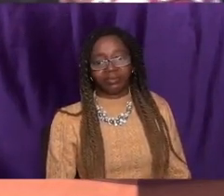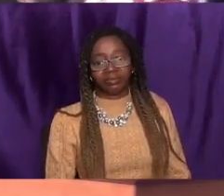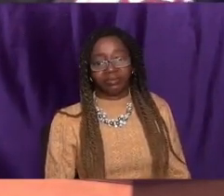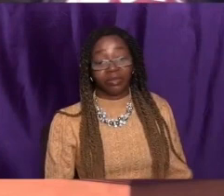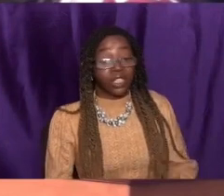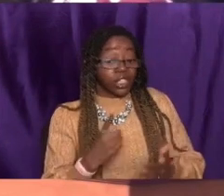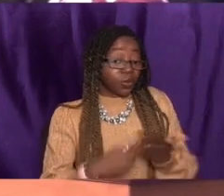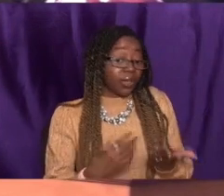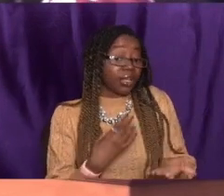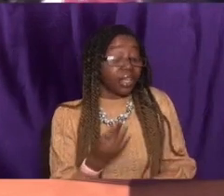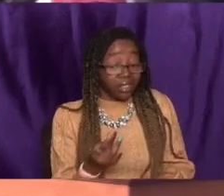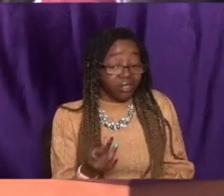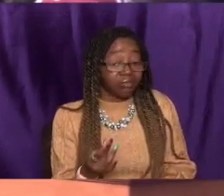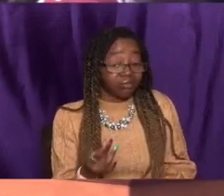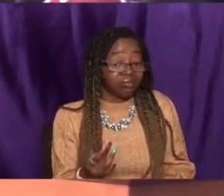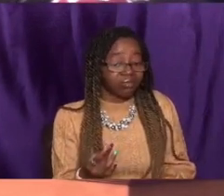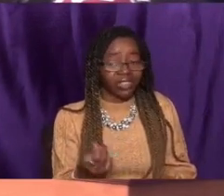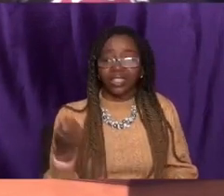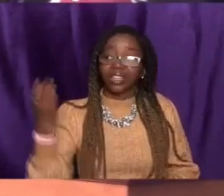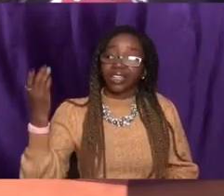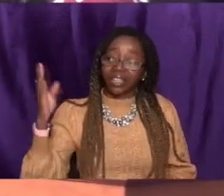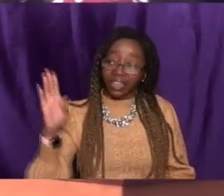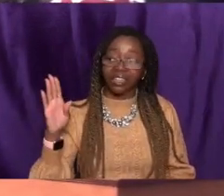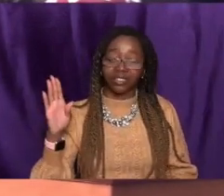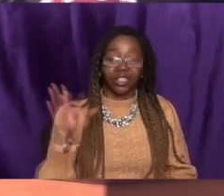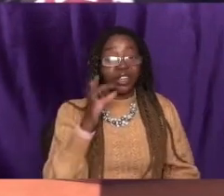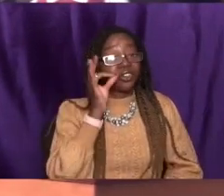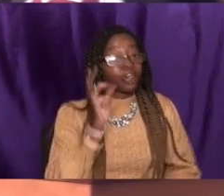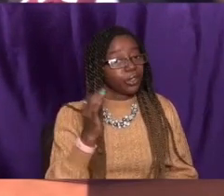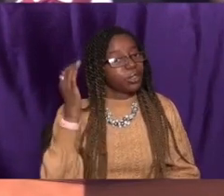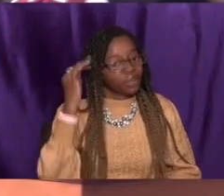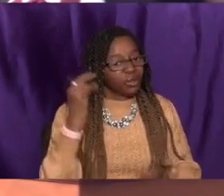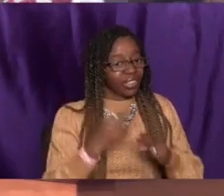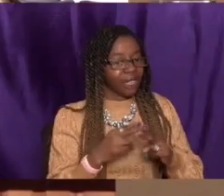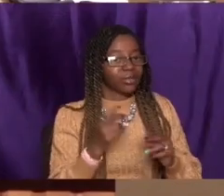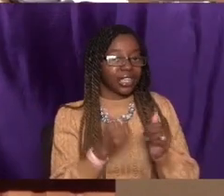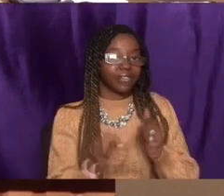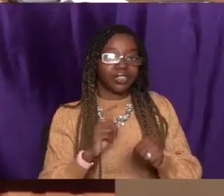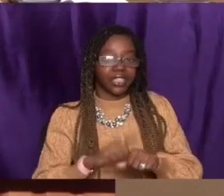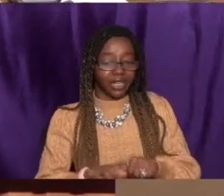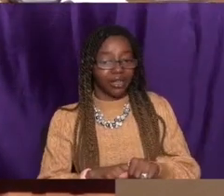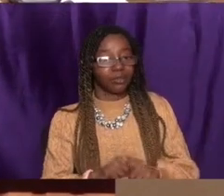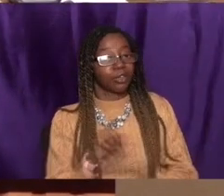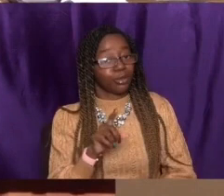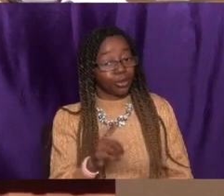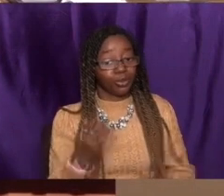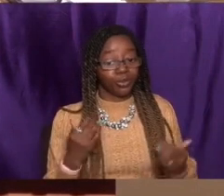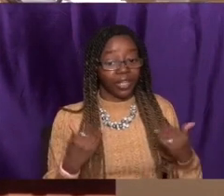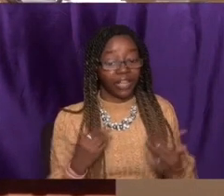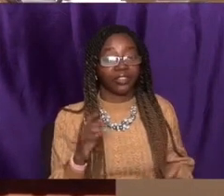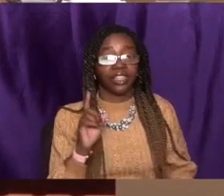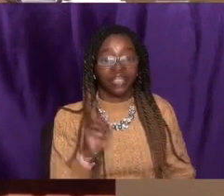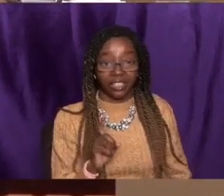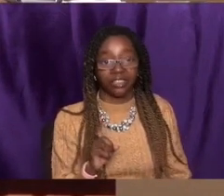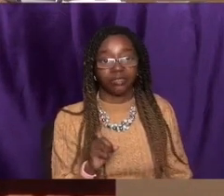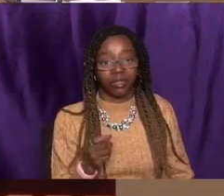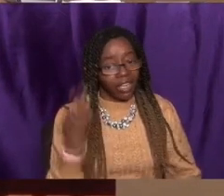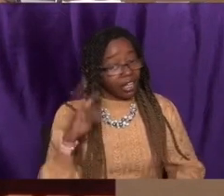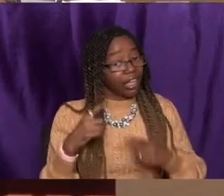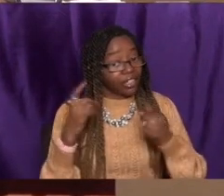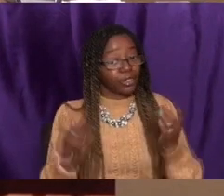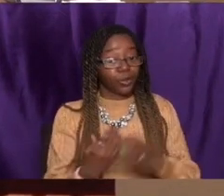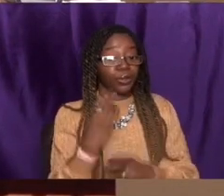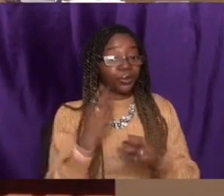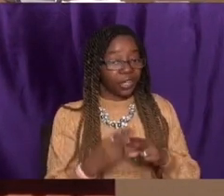And this is what I like about God. Felder, he don't repeat names. Every time you got a need, God gives you a new